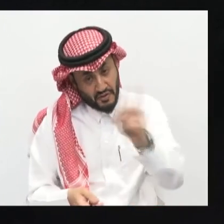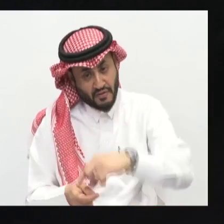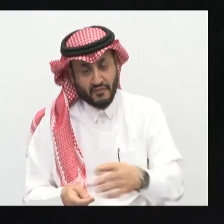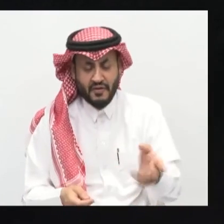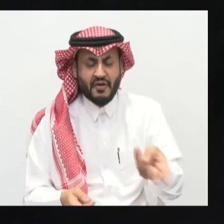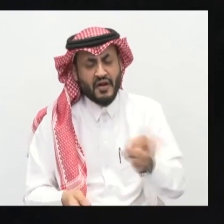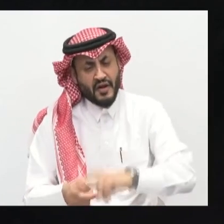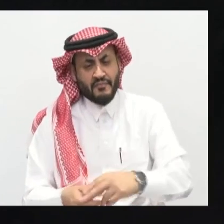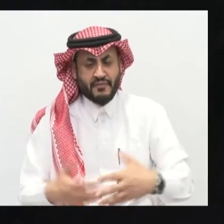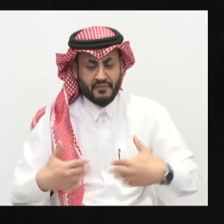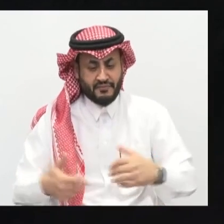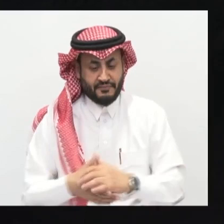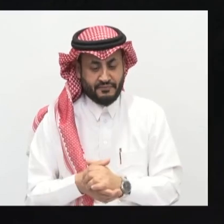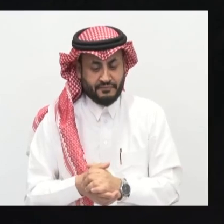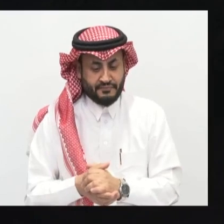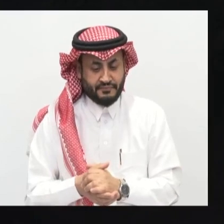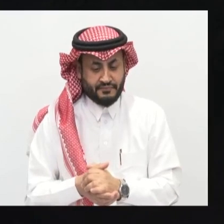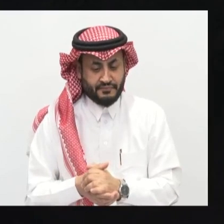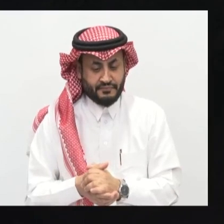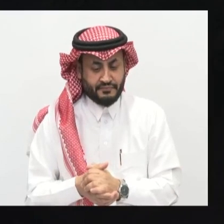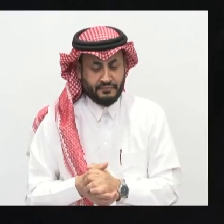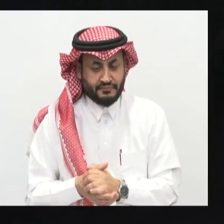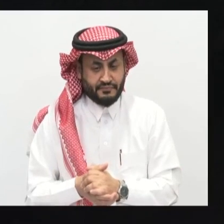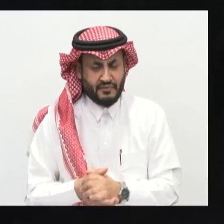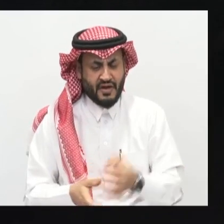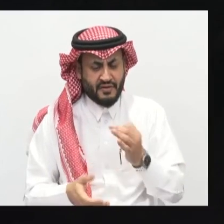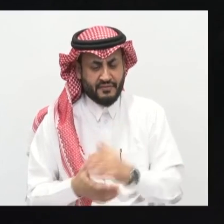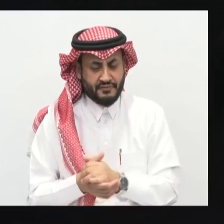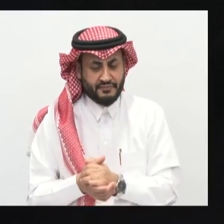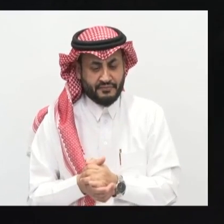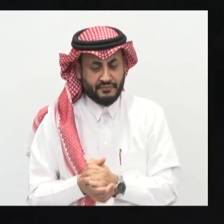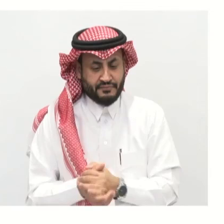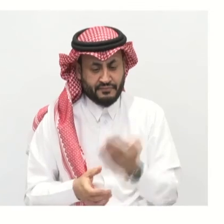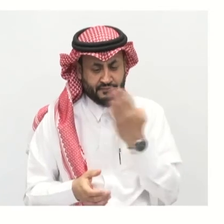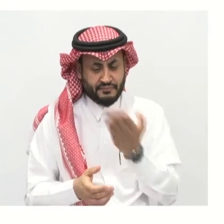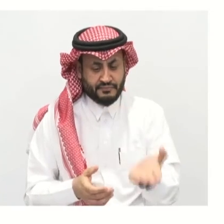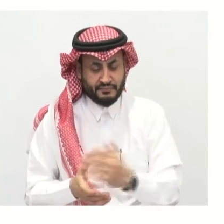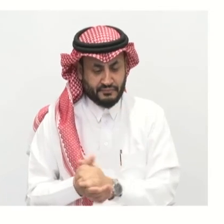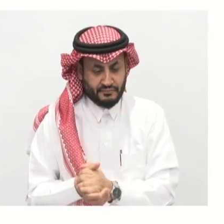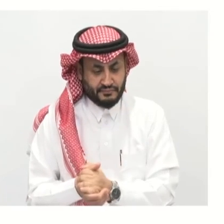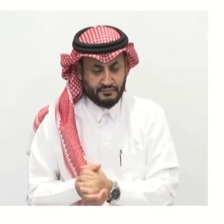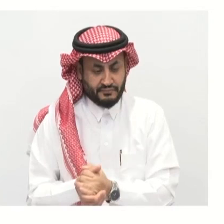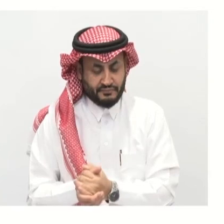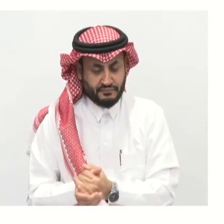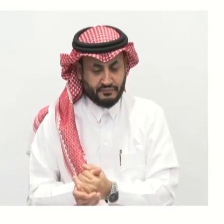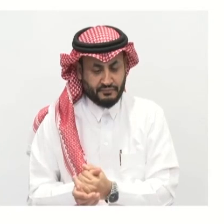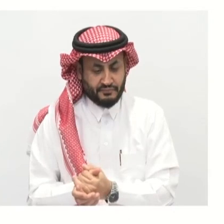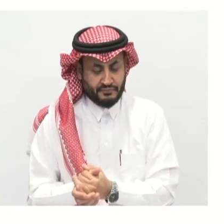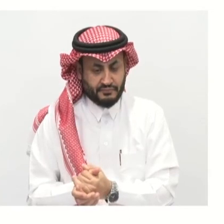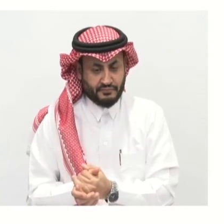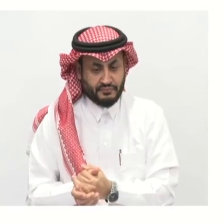to be happy again. So what is the feeling that we really want? Let's read the sentence together. To